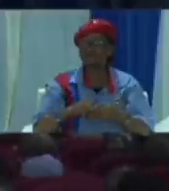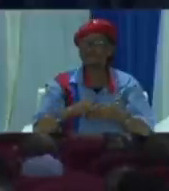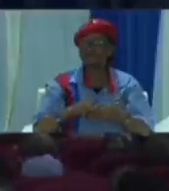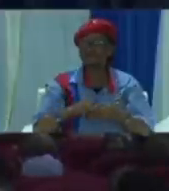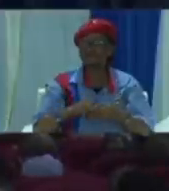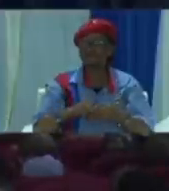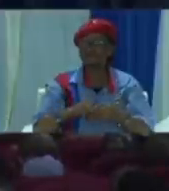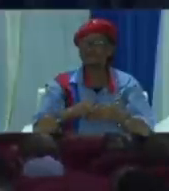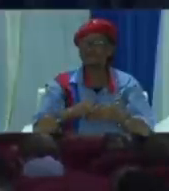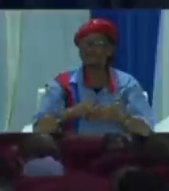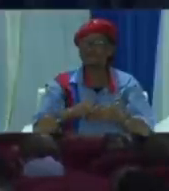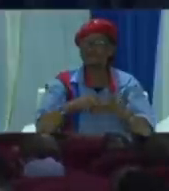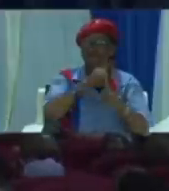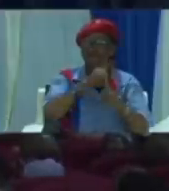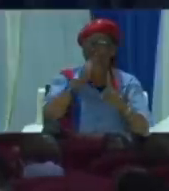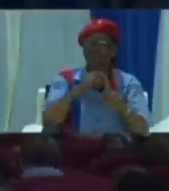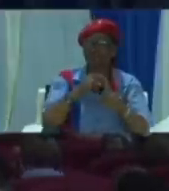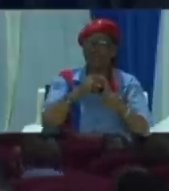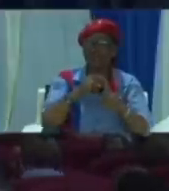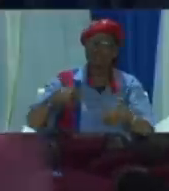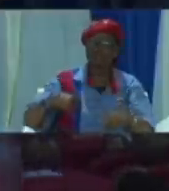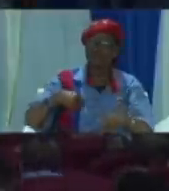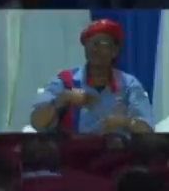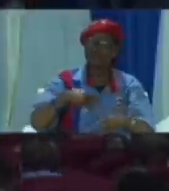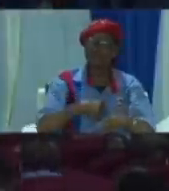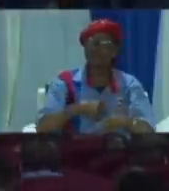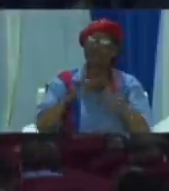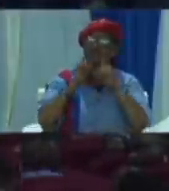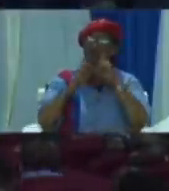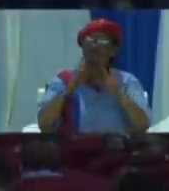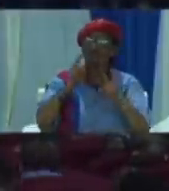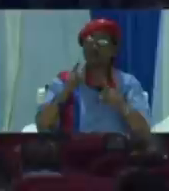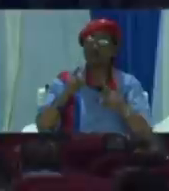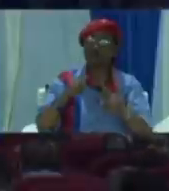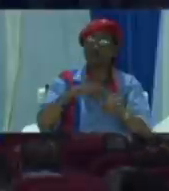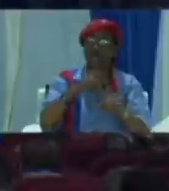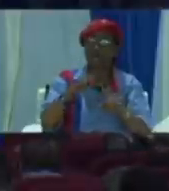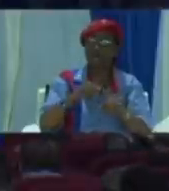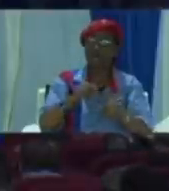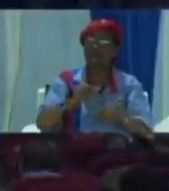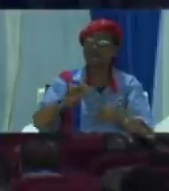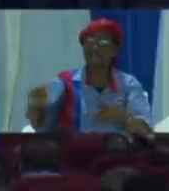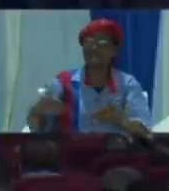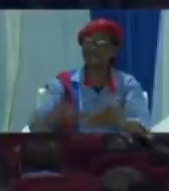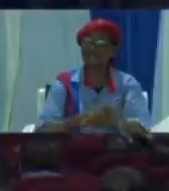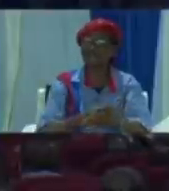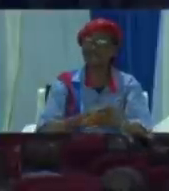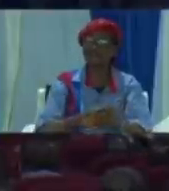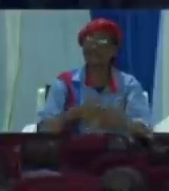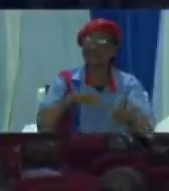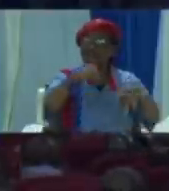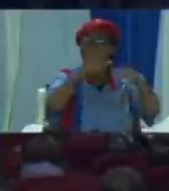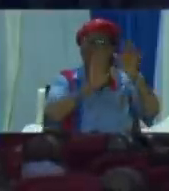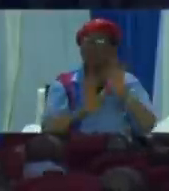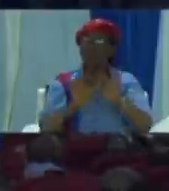Now, when we talk about a new wave of glory, like I said,